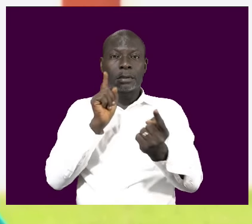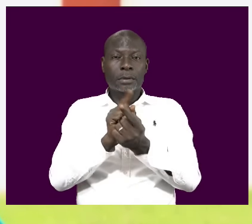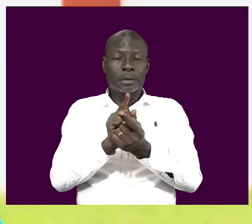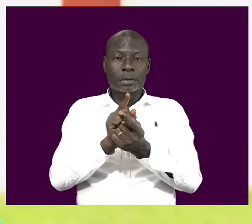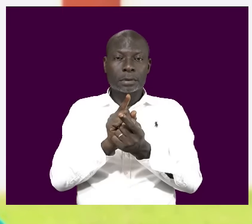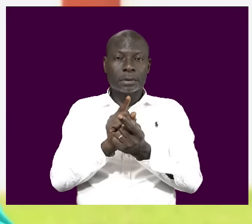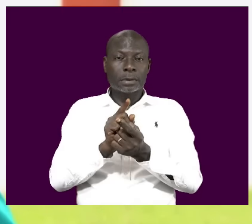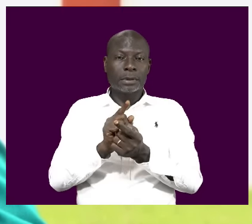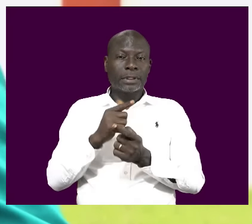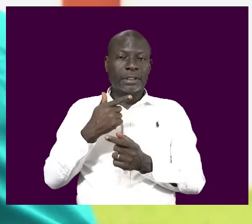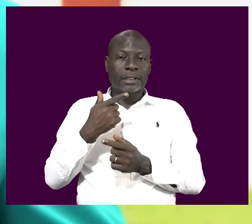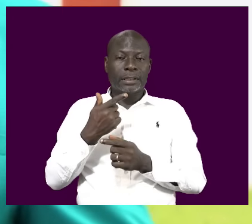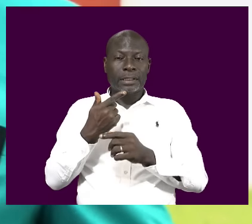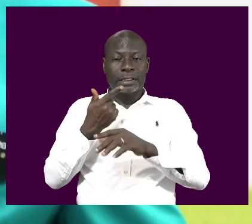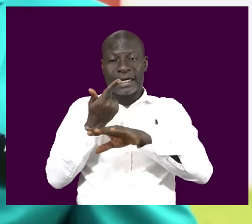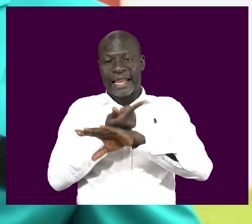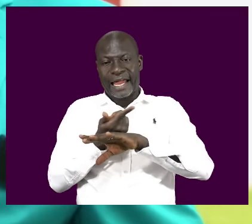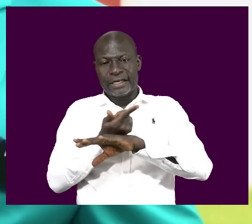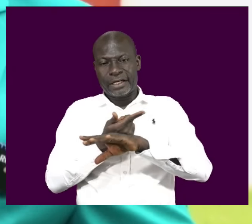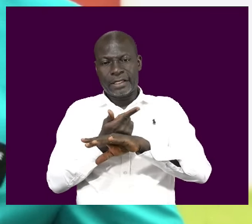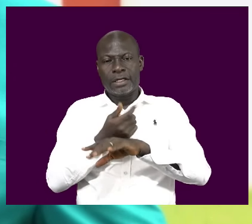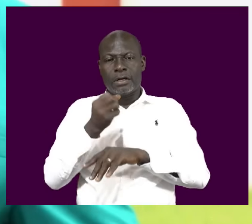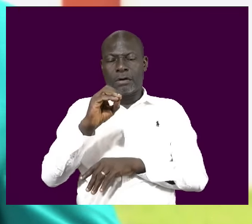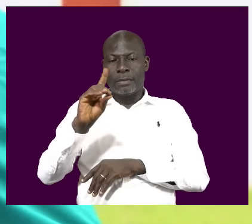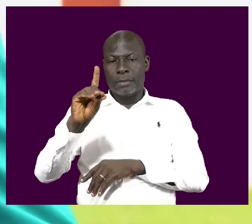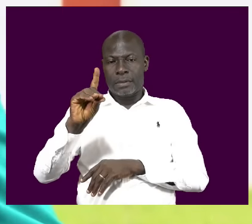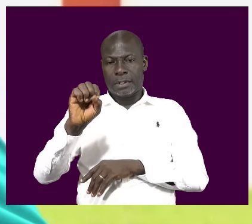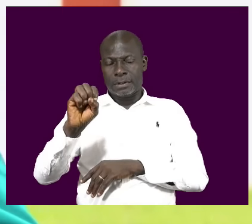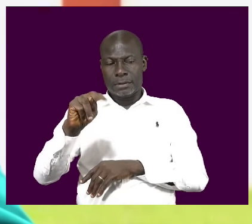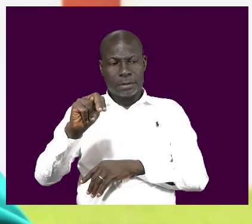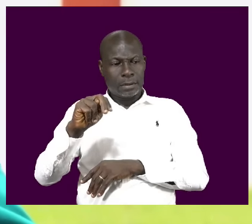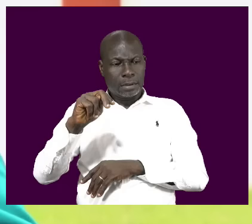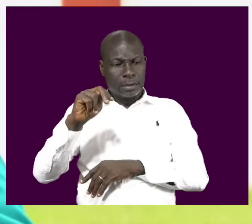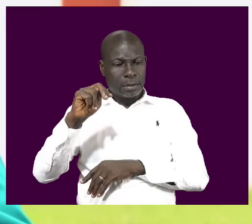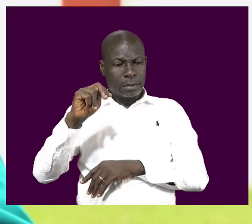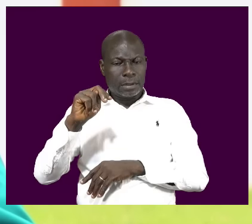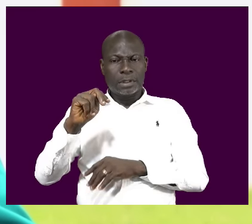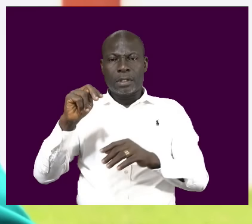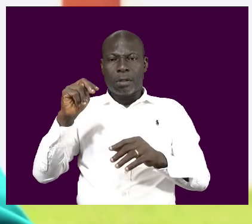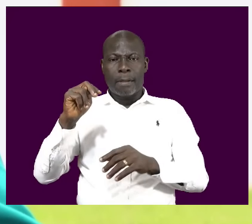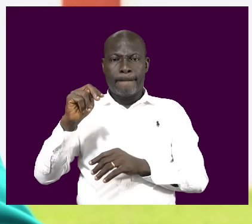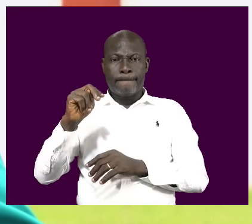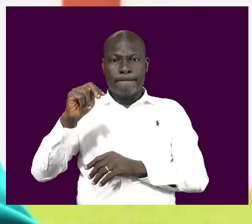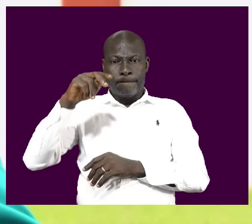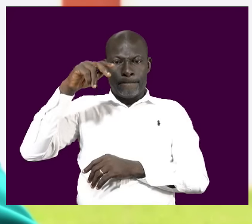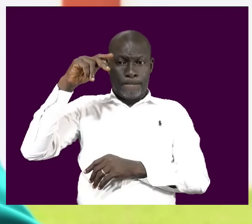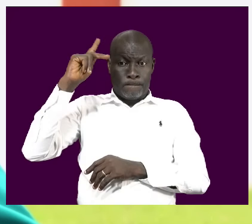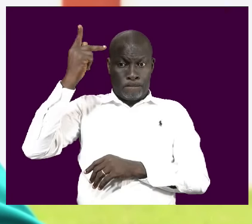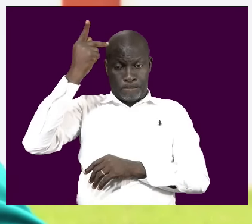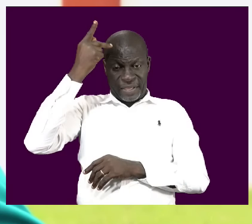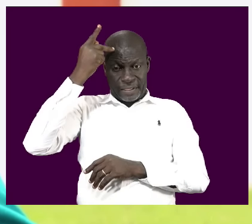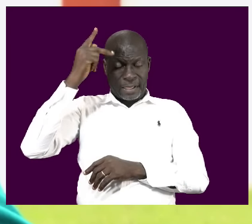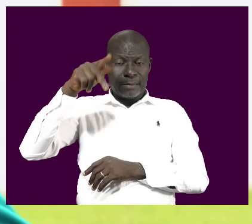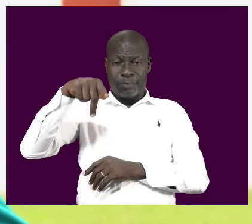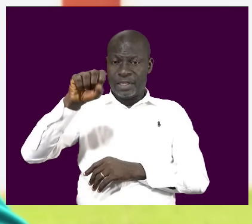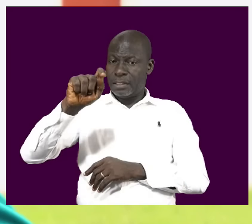no petro ehun enkrofo a obo ba kire awurade no wode ne sekan etwa enkrofo no ba ko